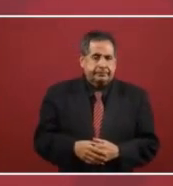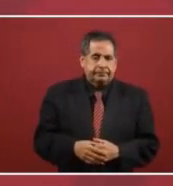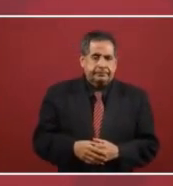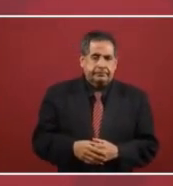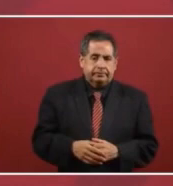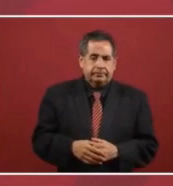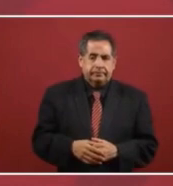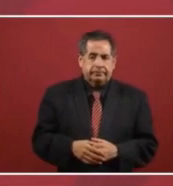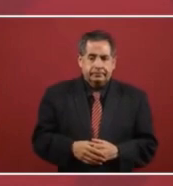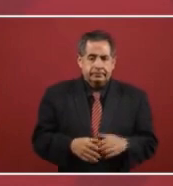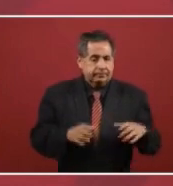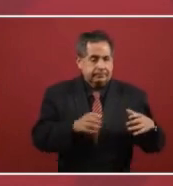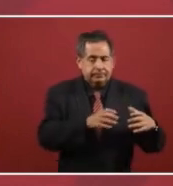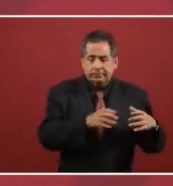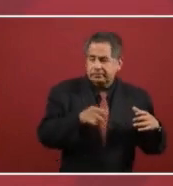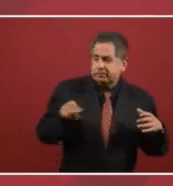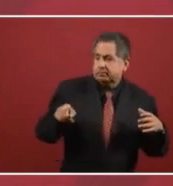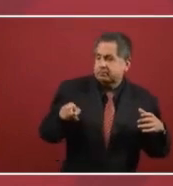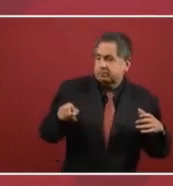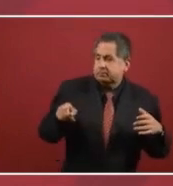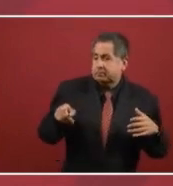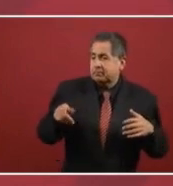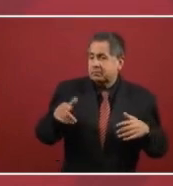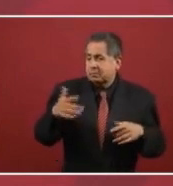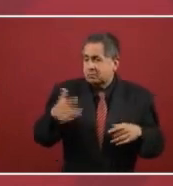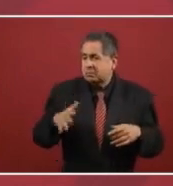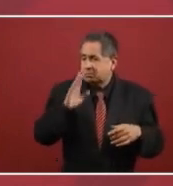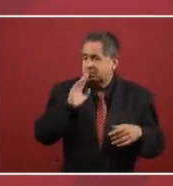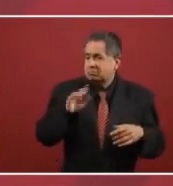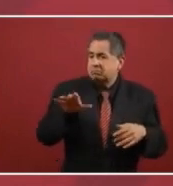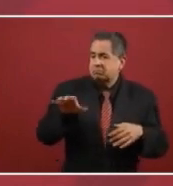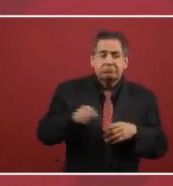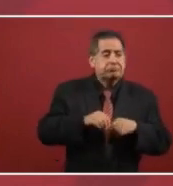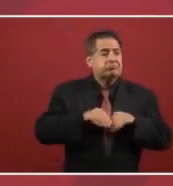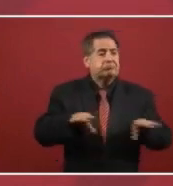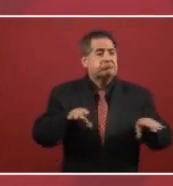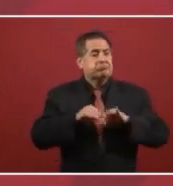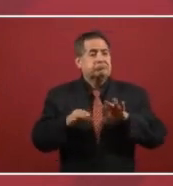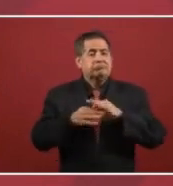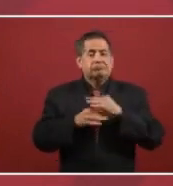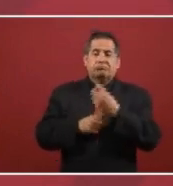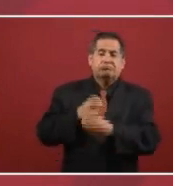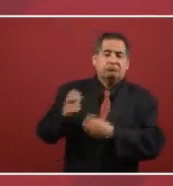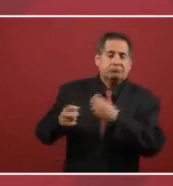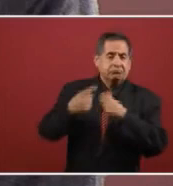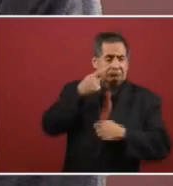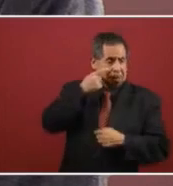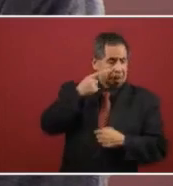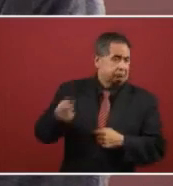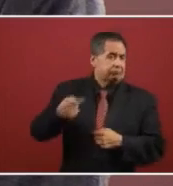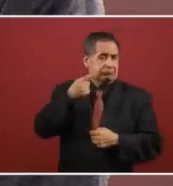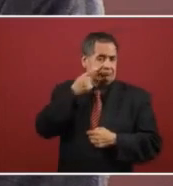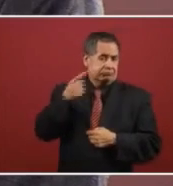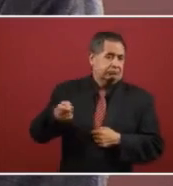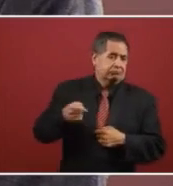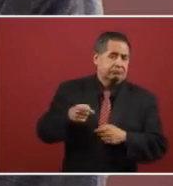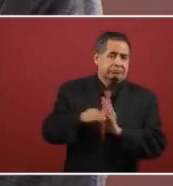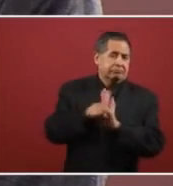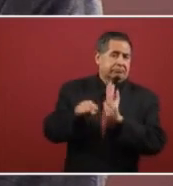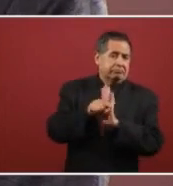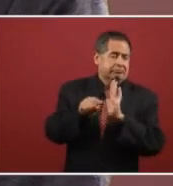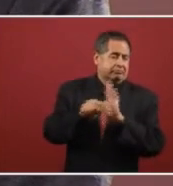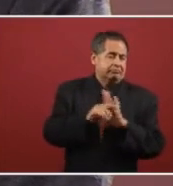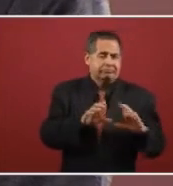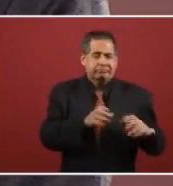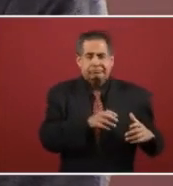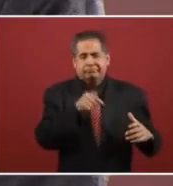los dolores the y las pain desgracias and the disgraces y los conflictos and the conflicts